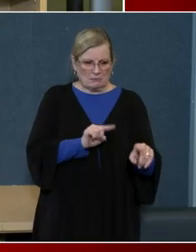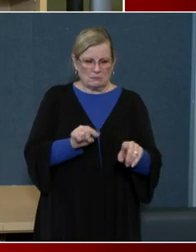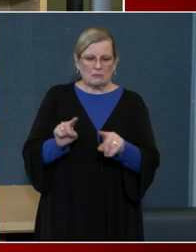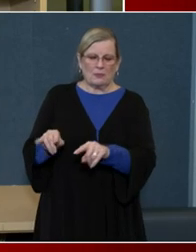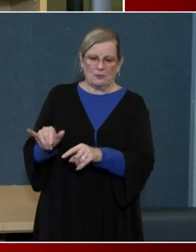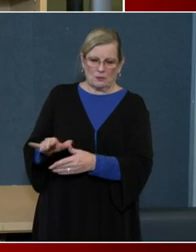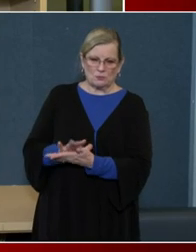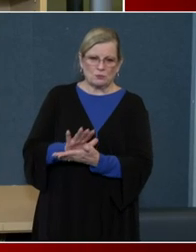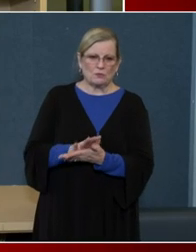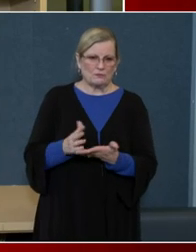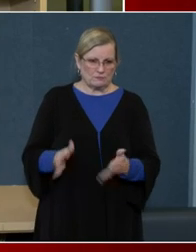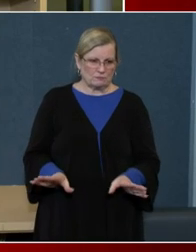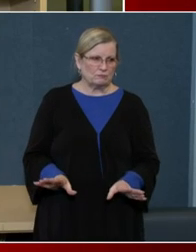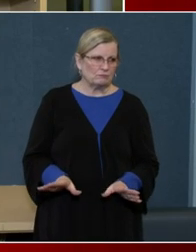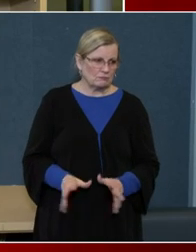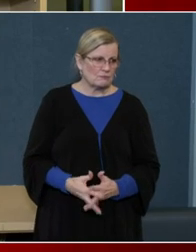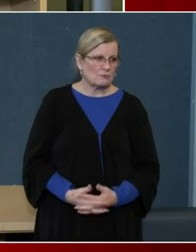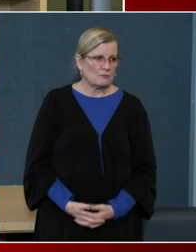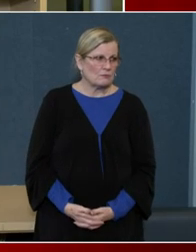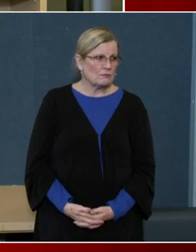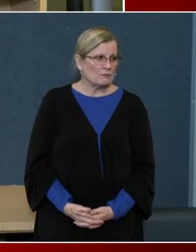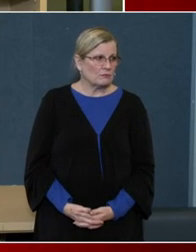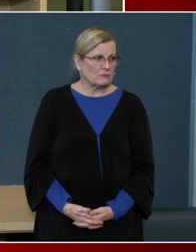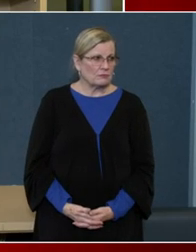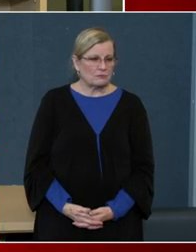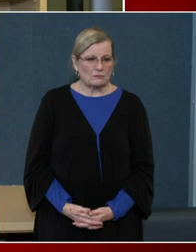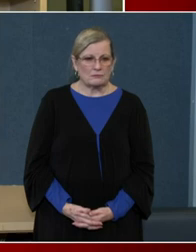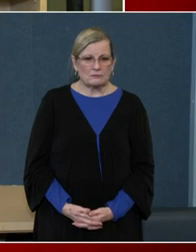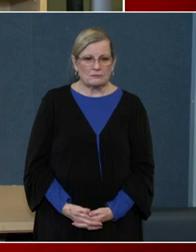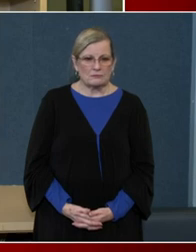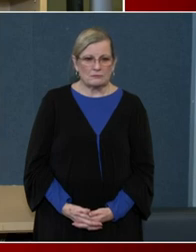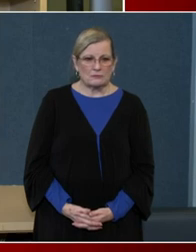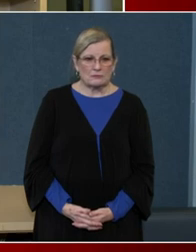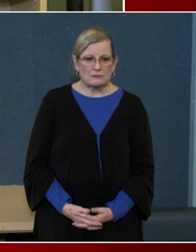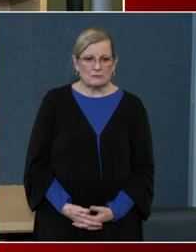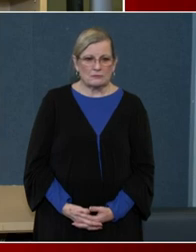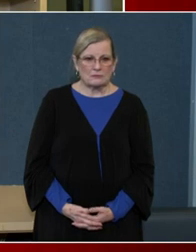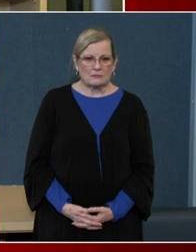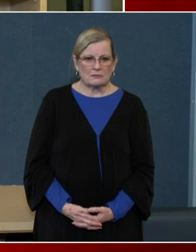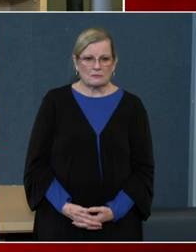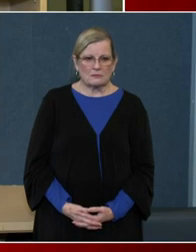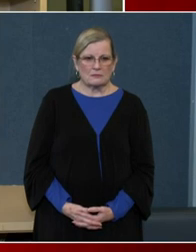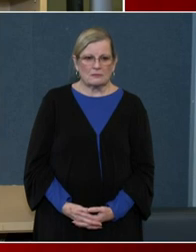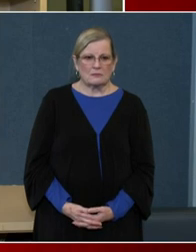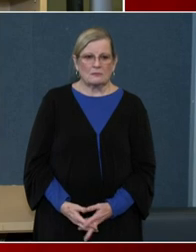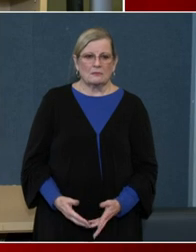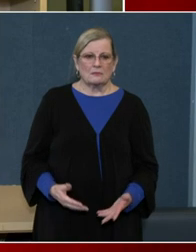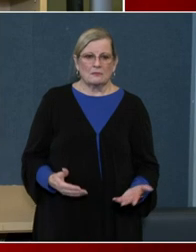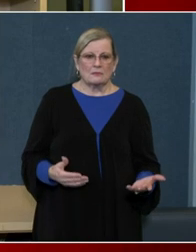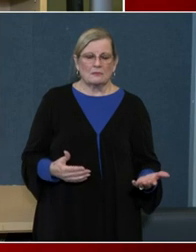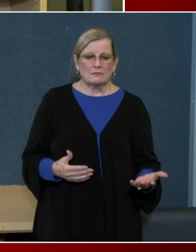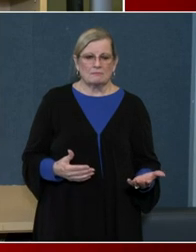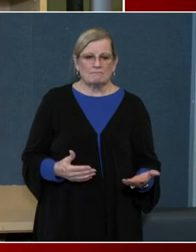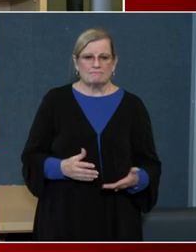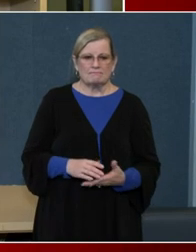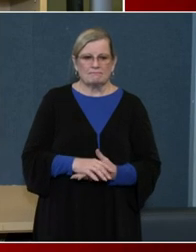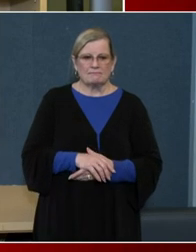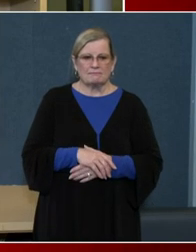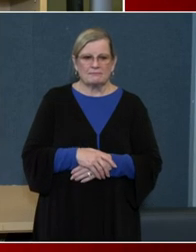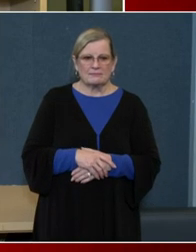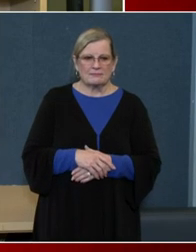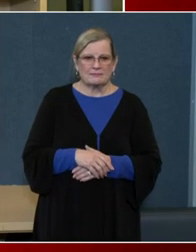teaching plus self-contained. Does that mean special education? That is correct. Potentially two classrooms of in-person